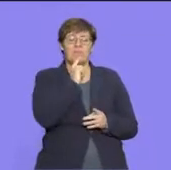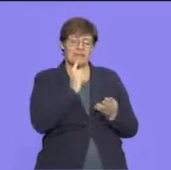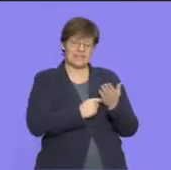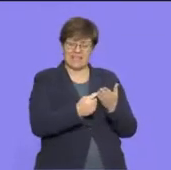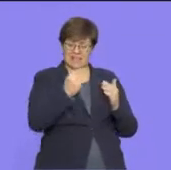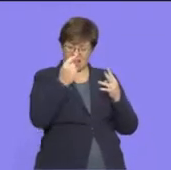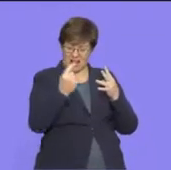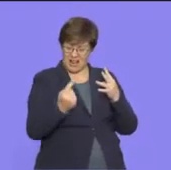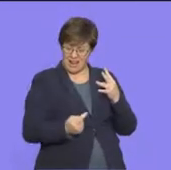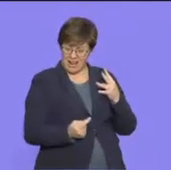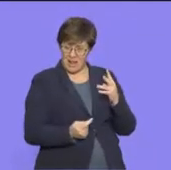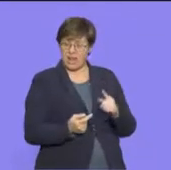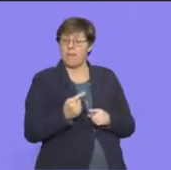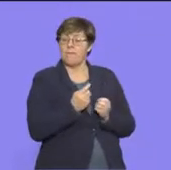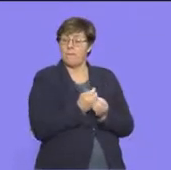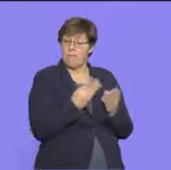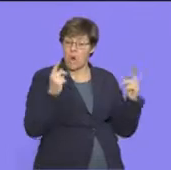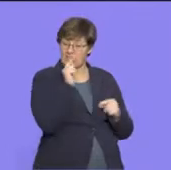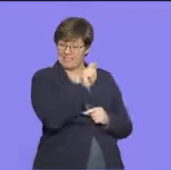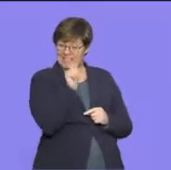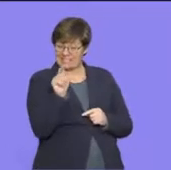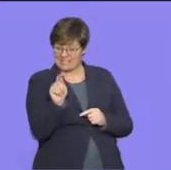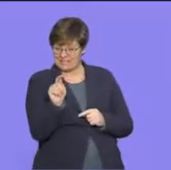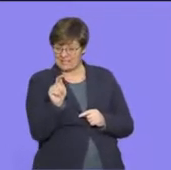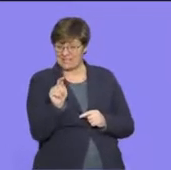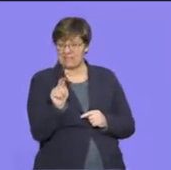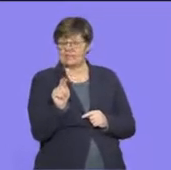I want you to have a look. Most of these things,